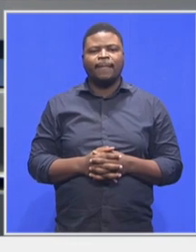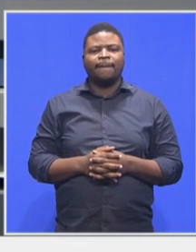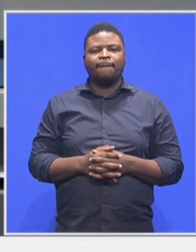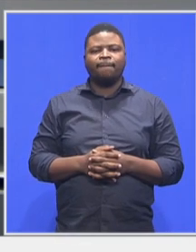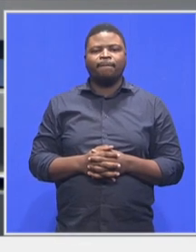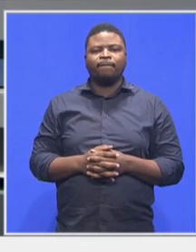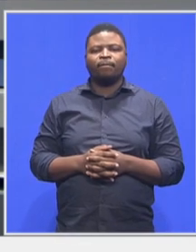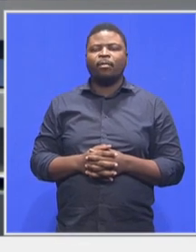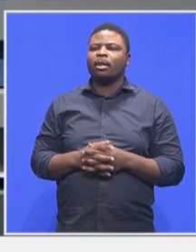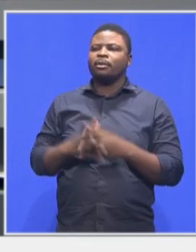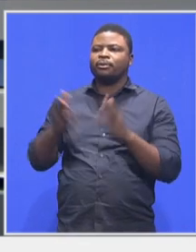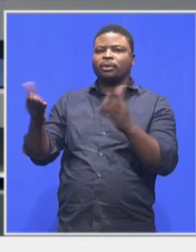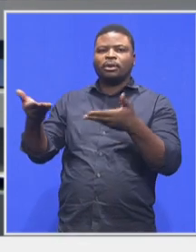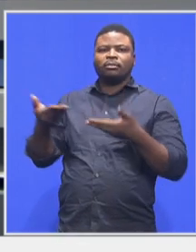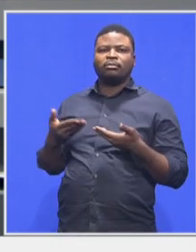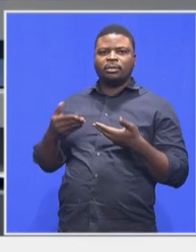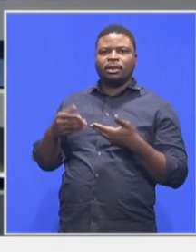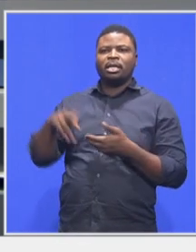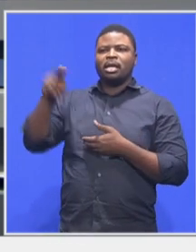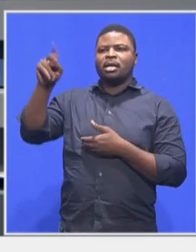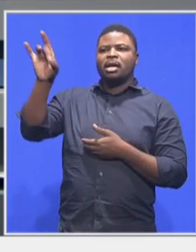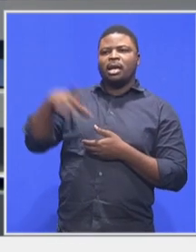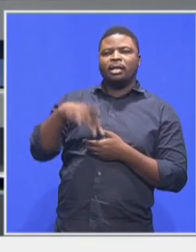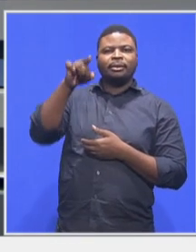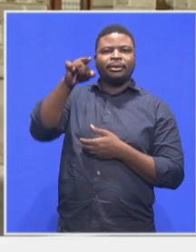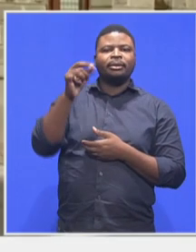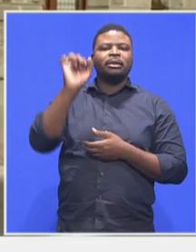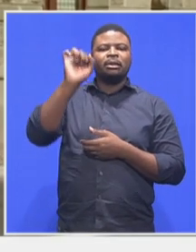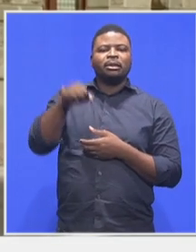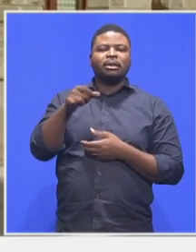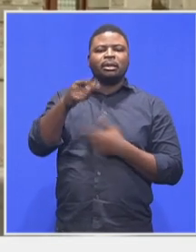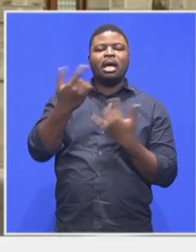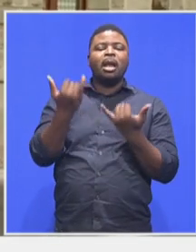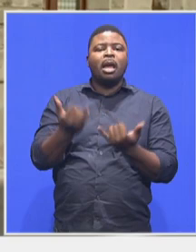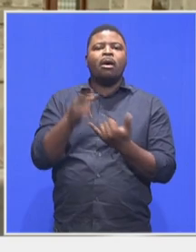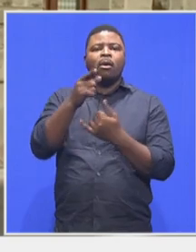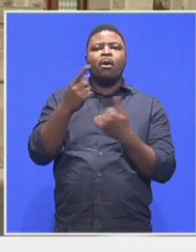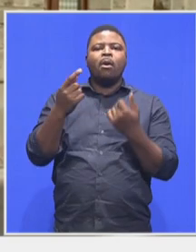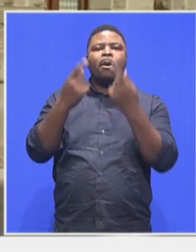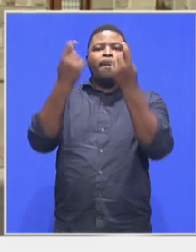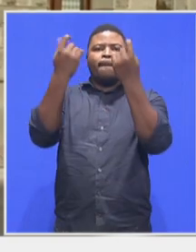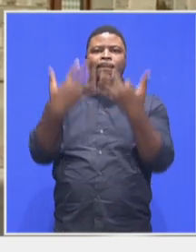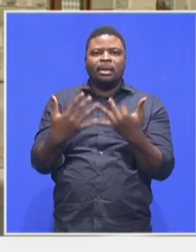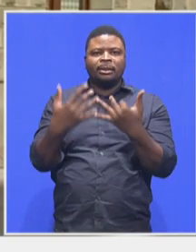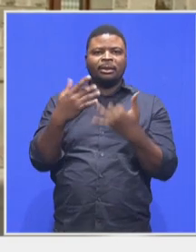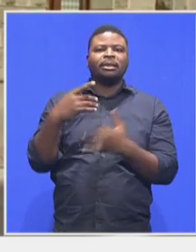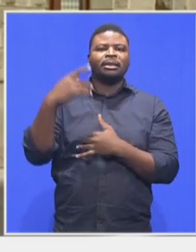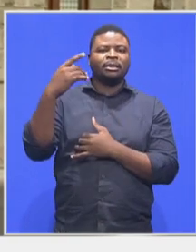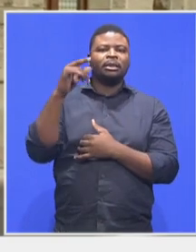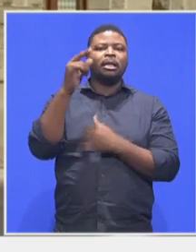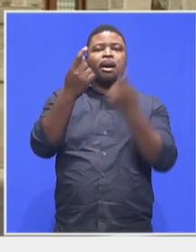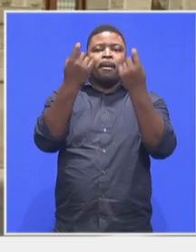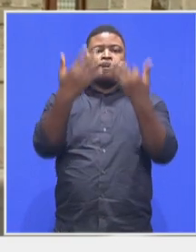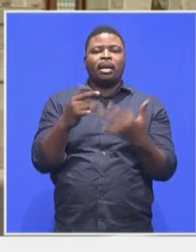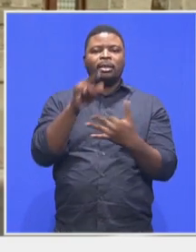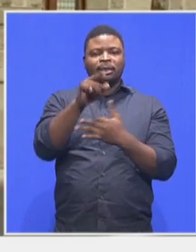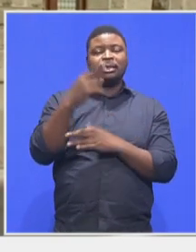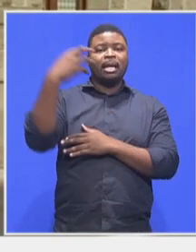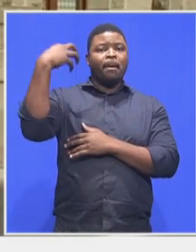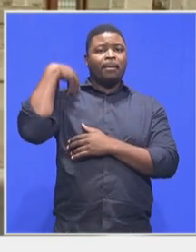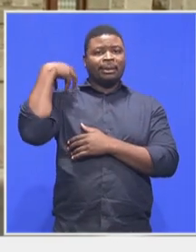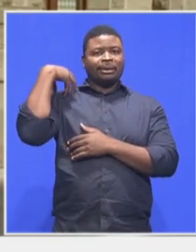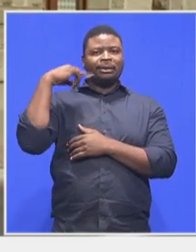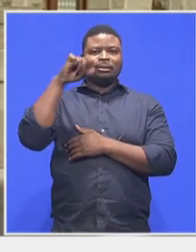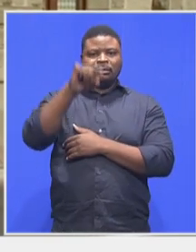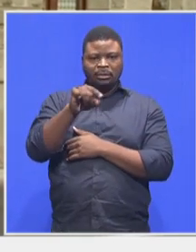All right, welcome back, Naledi. Of course, over and above the budget, the finance minister will be tabling three money bills, and the